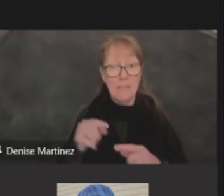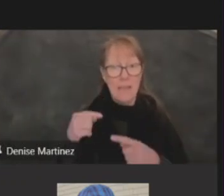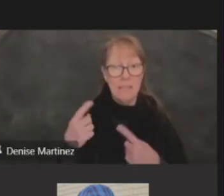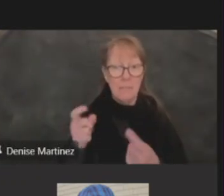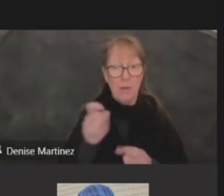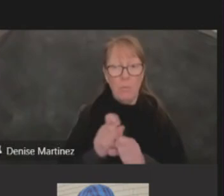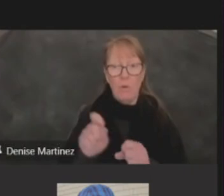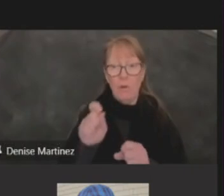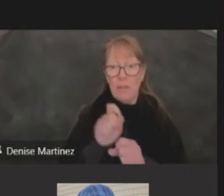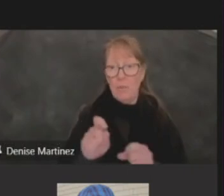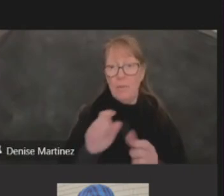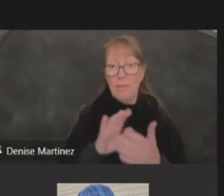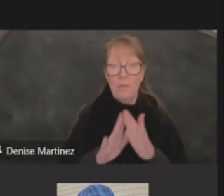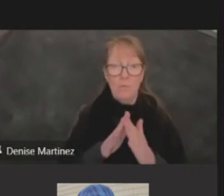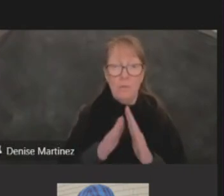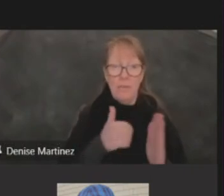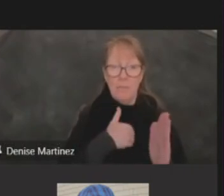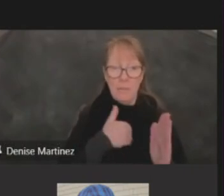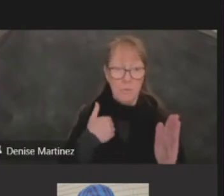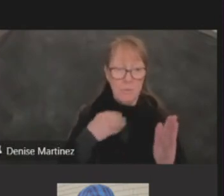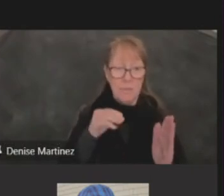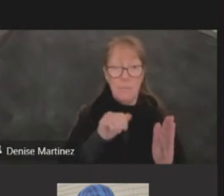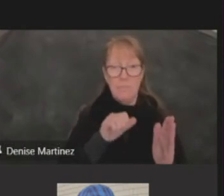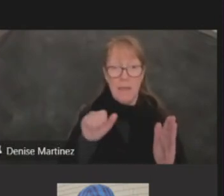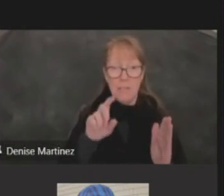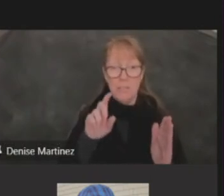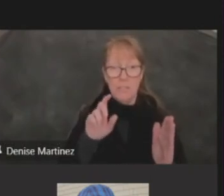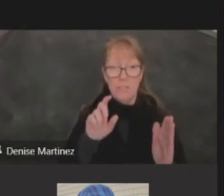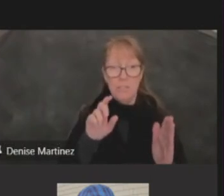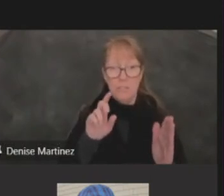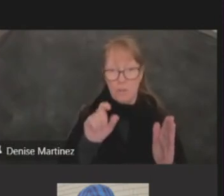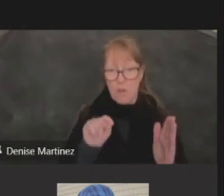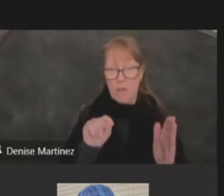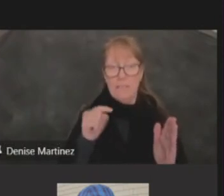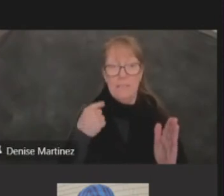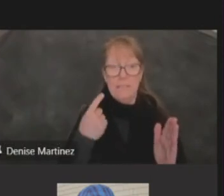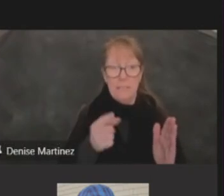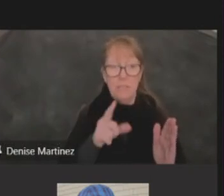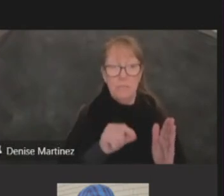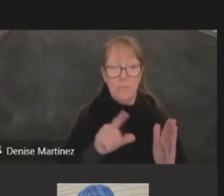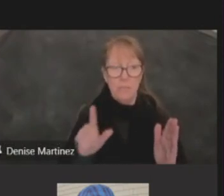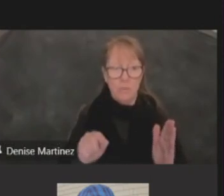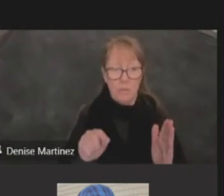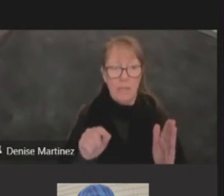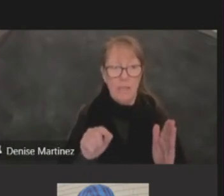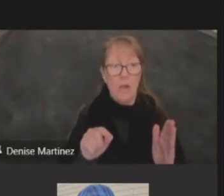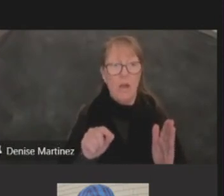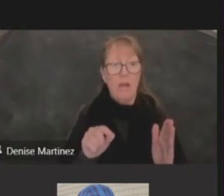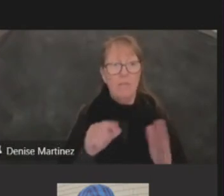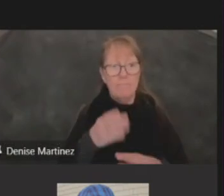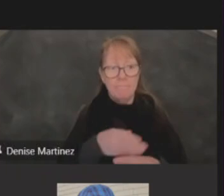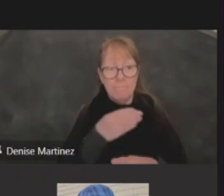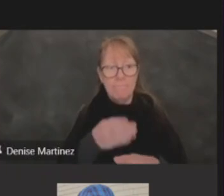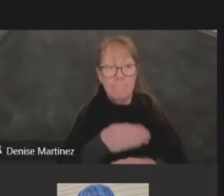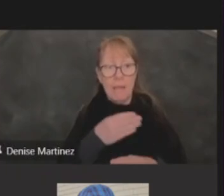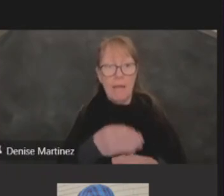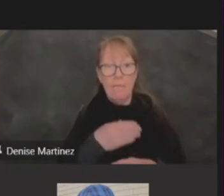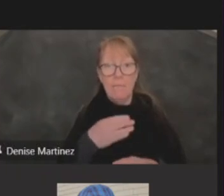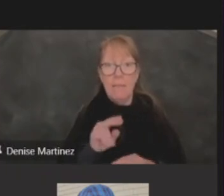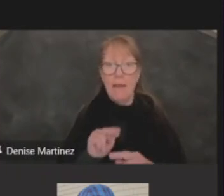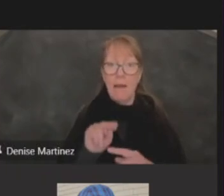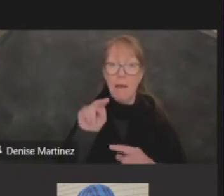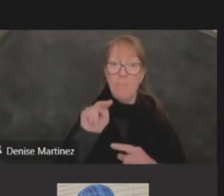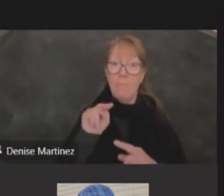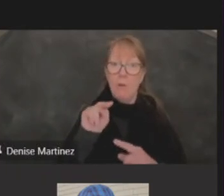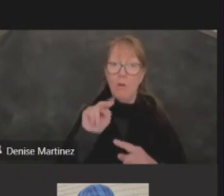with community members and MassDOT since 2020 on the revitalization of the Upper Allston neighborhood